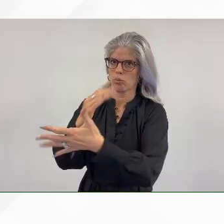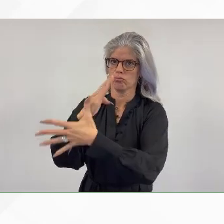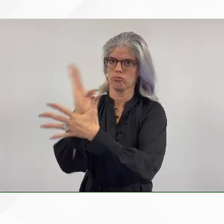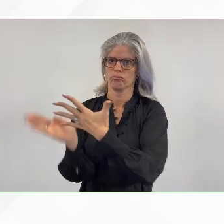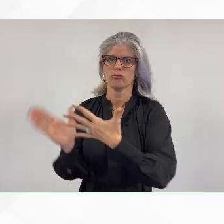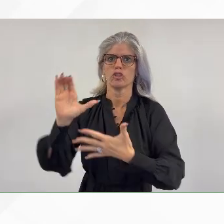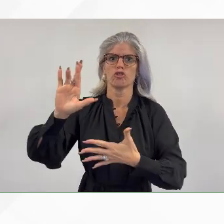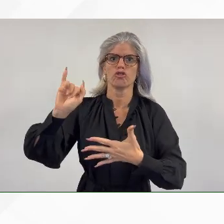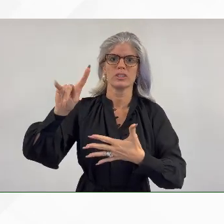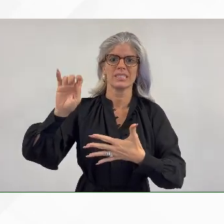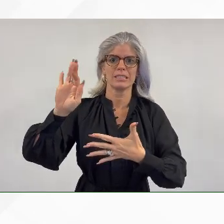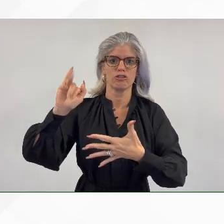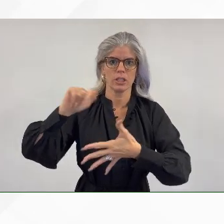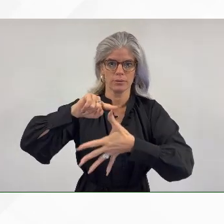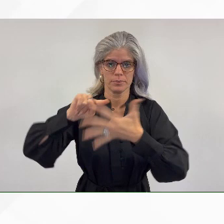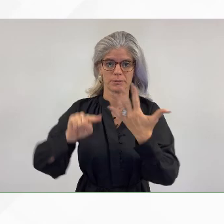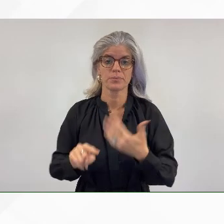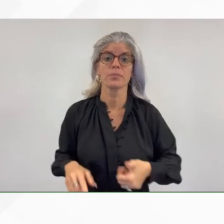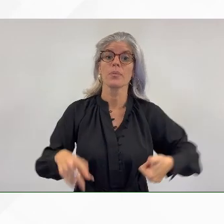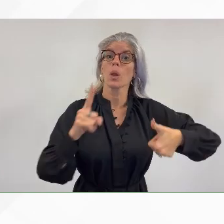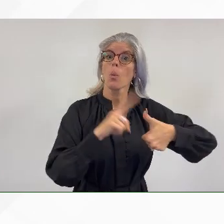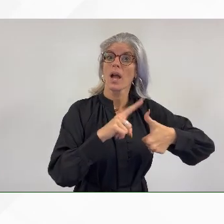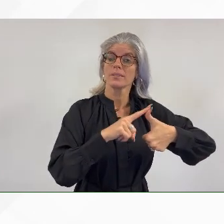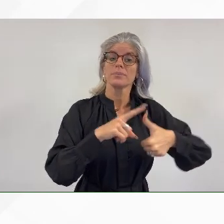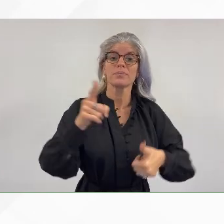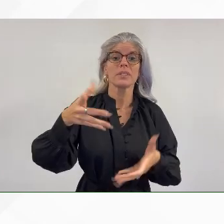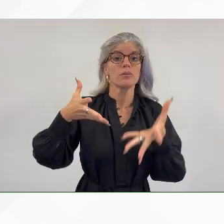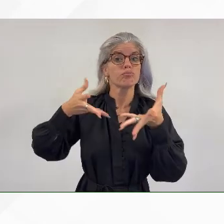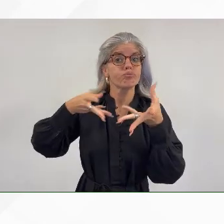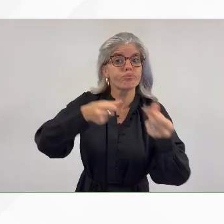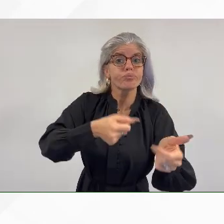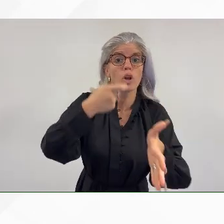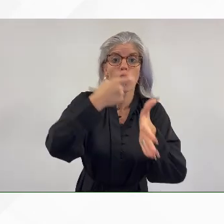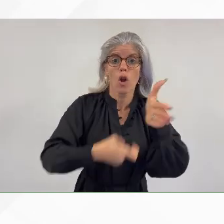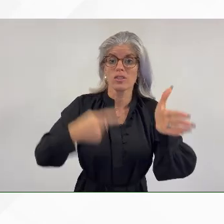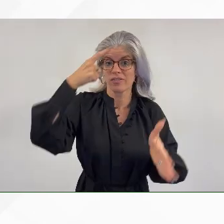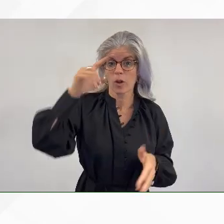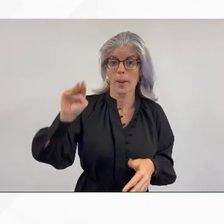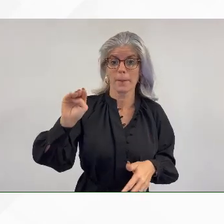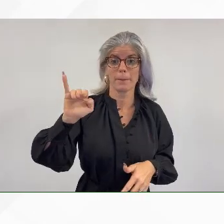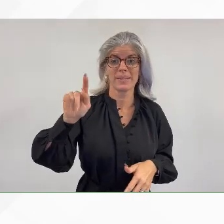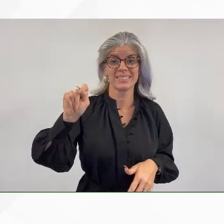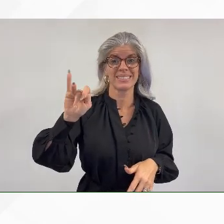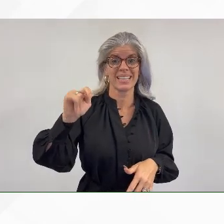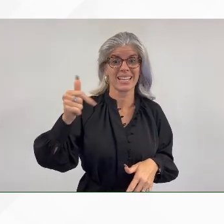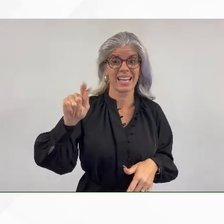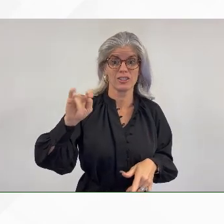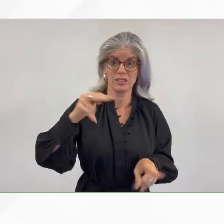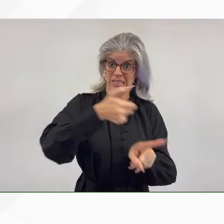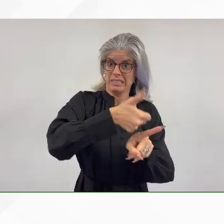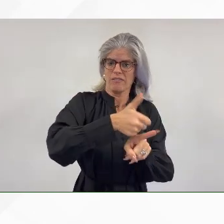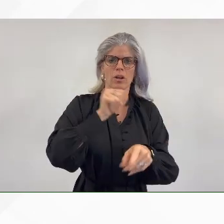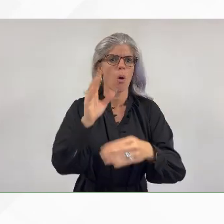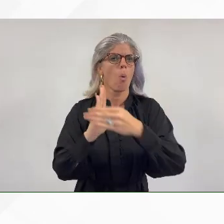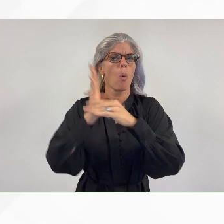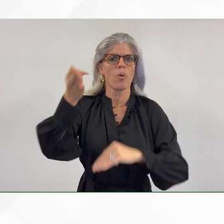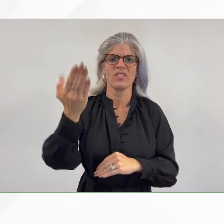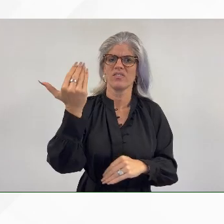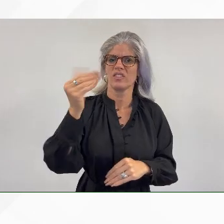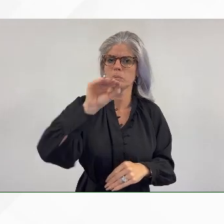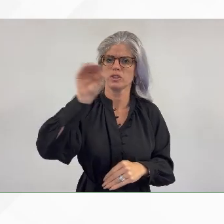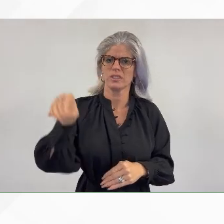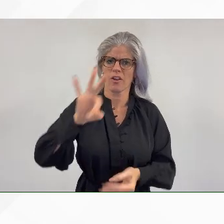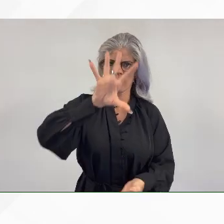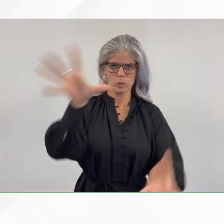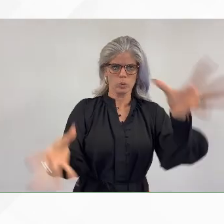cost prior to any insurance protections of the facility or facilities for which it applies, Or 3, the recipient or applicant